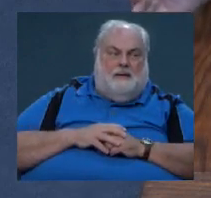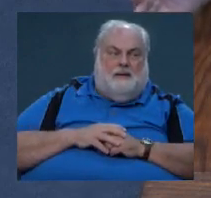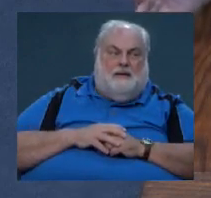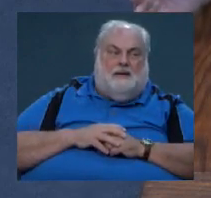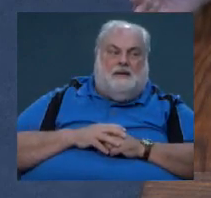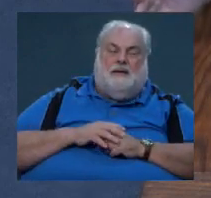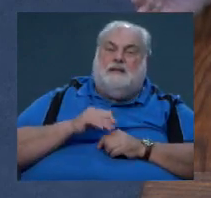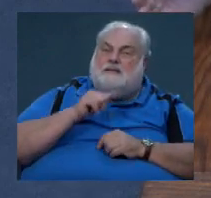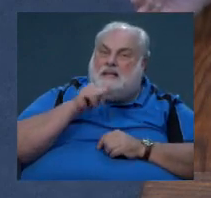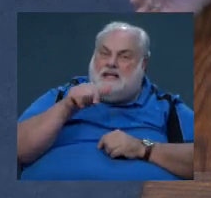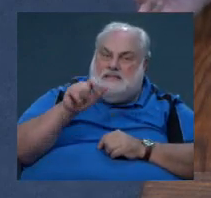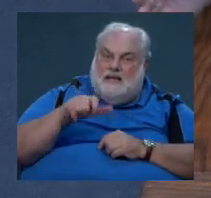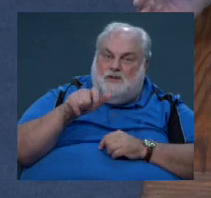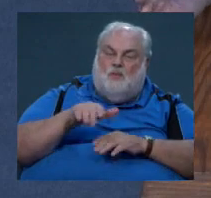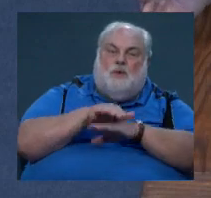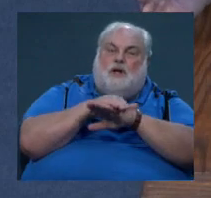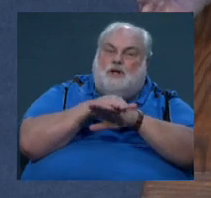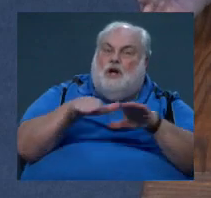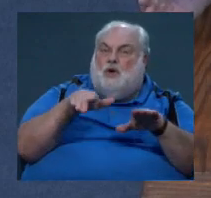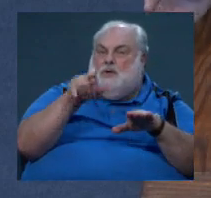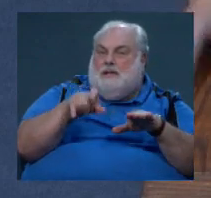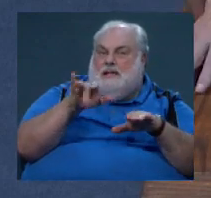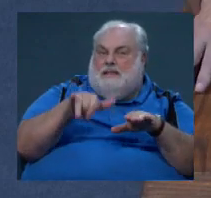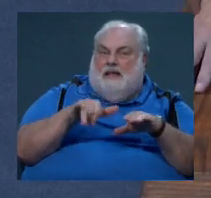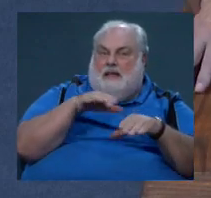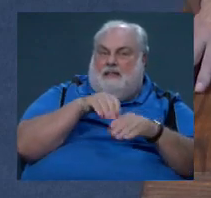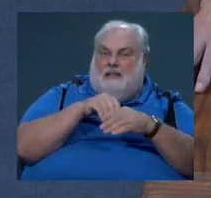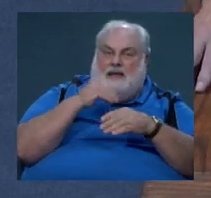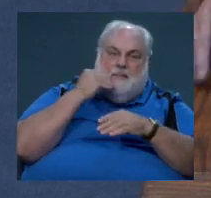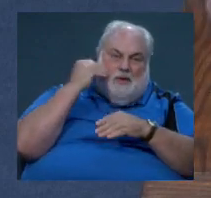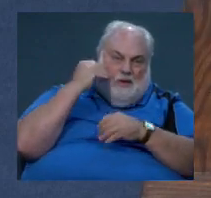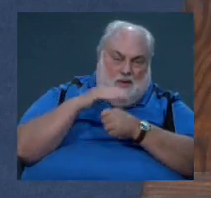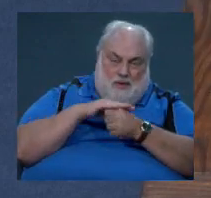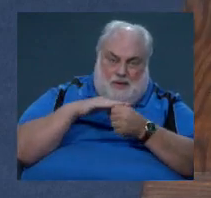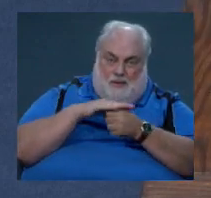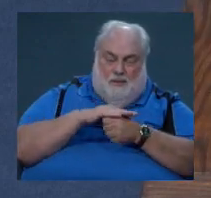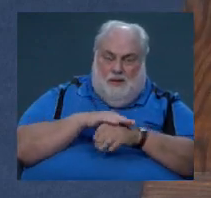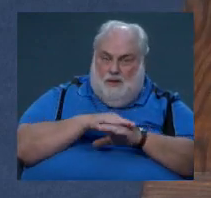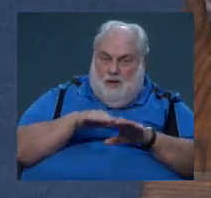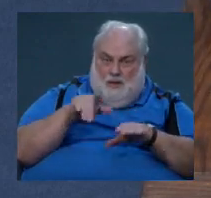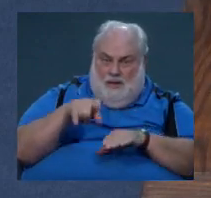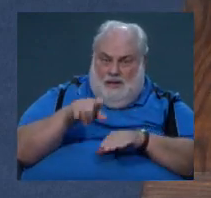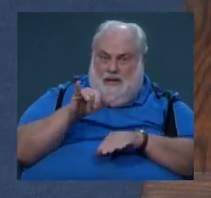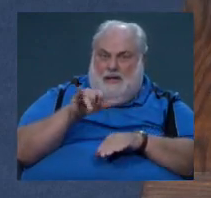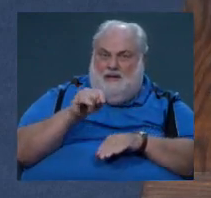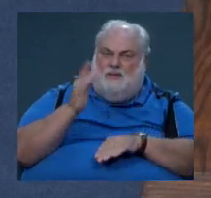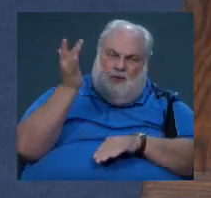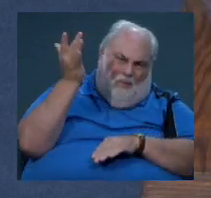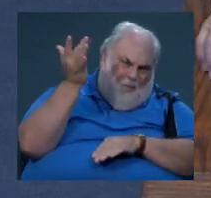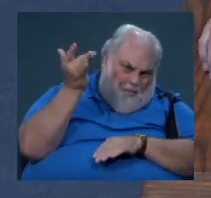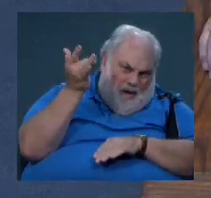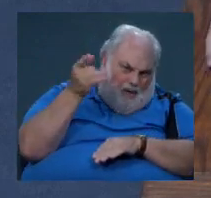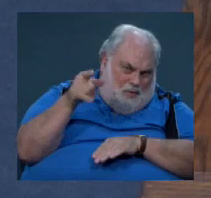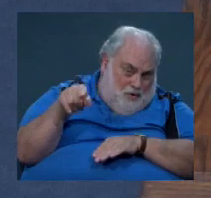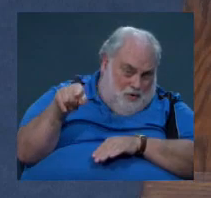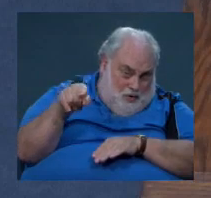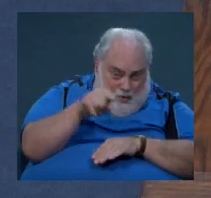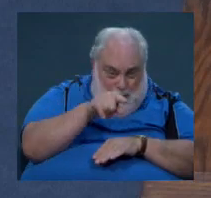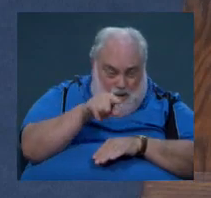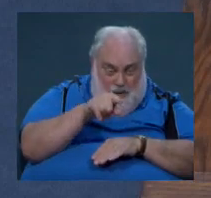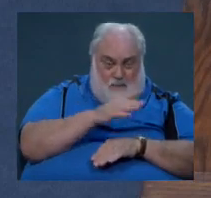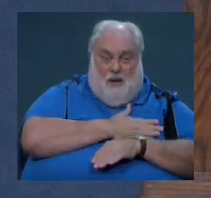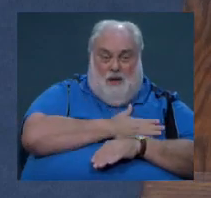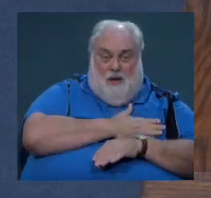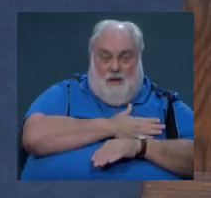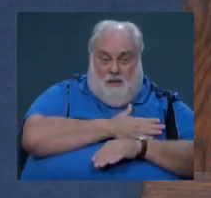It's not necessary. We don't need it in the neighborhood. So why would you all